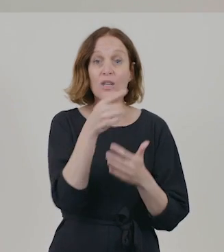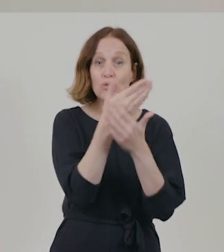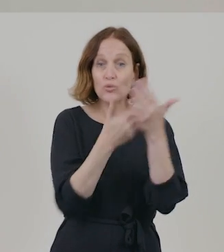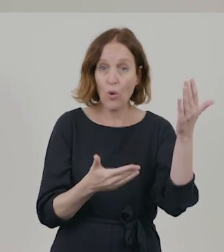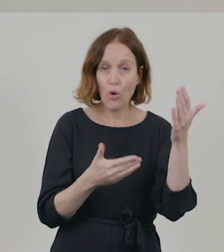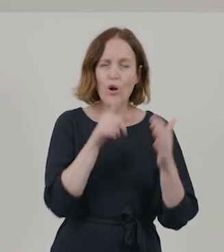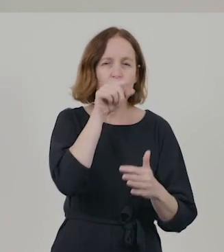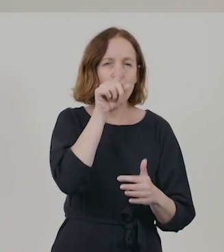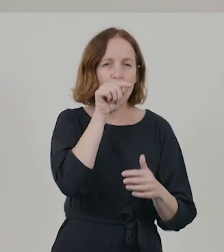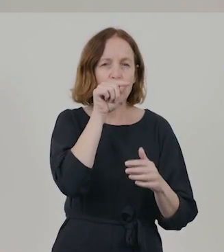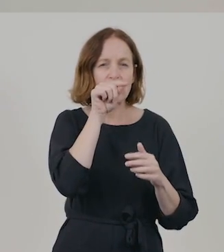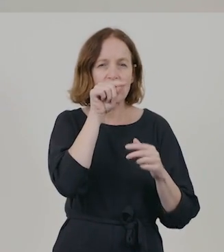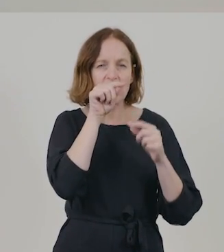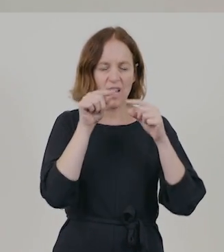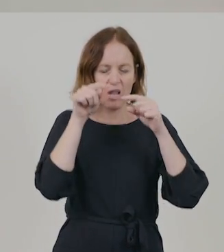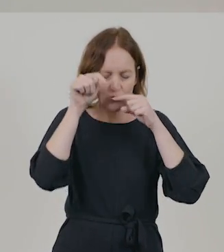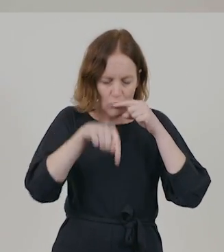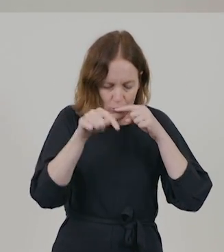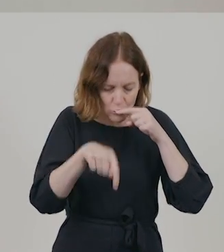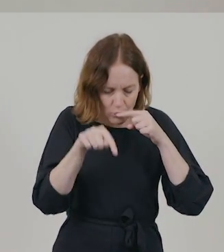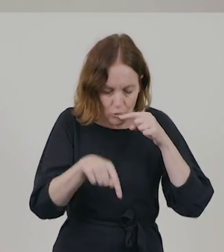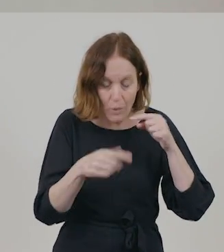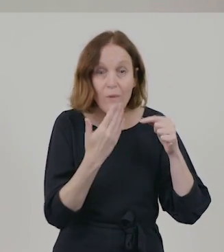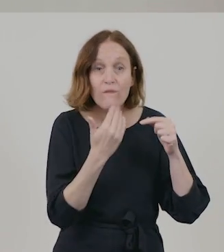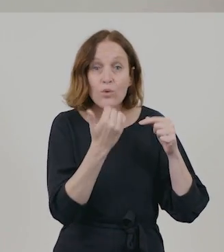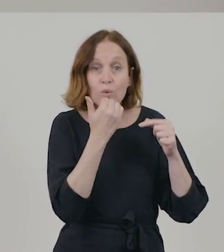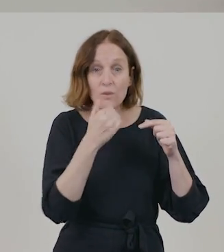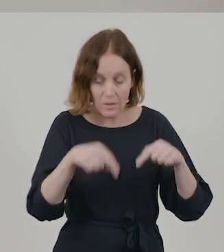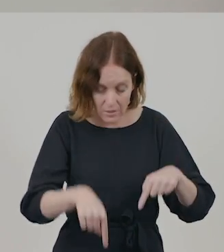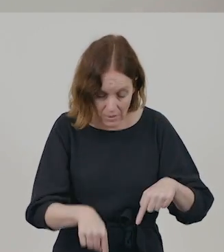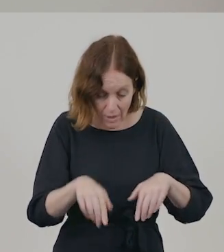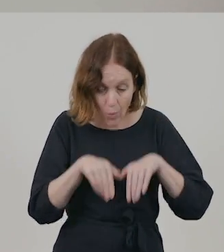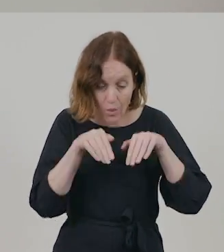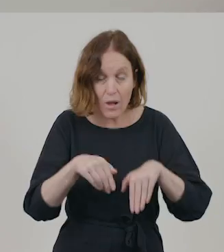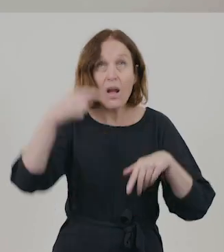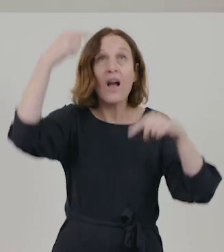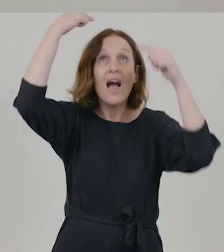Maybe someone took your favourite toy without asking and refused to return it.